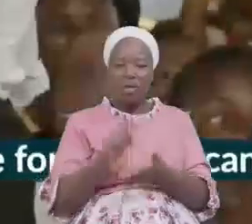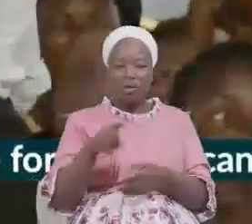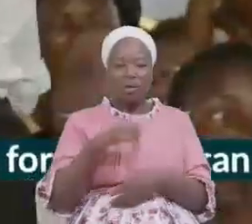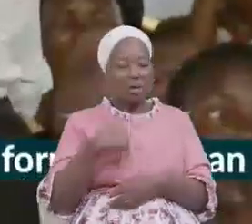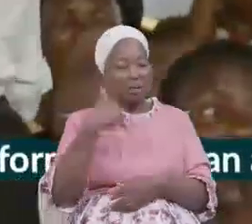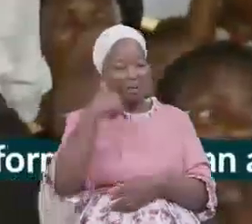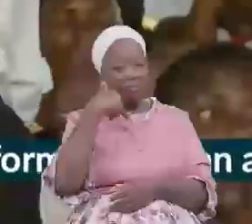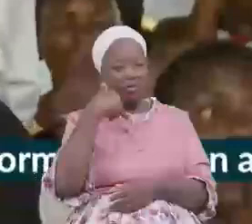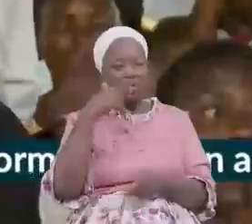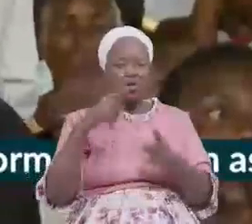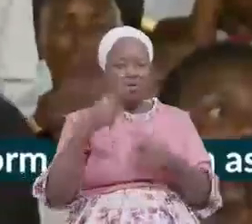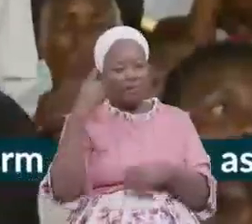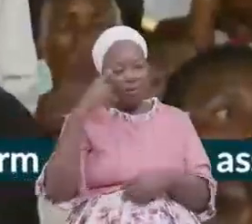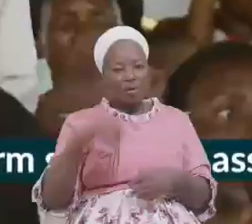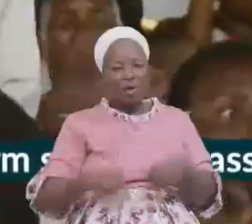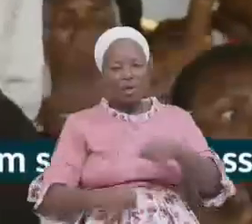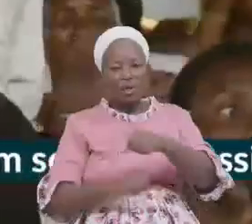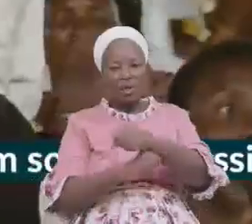for assistance.